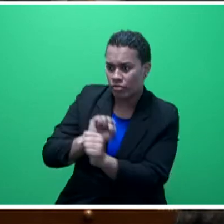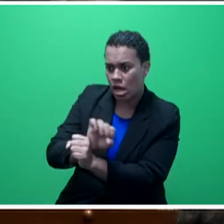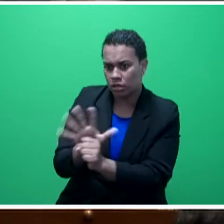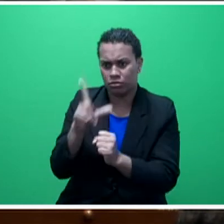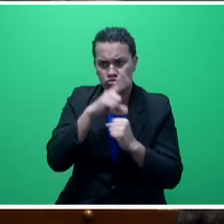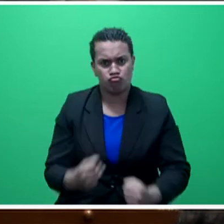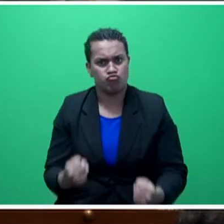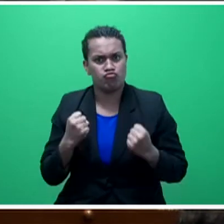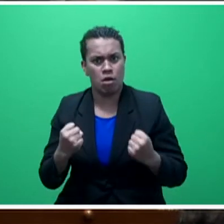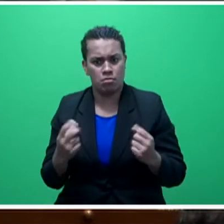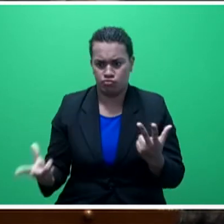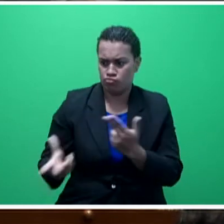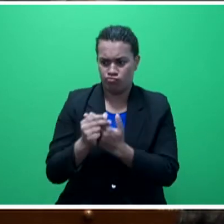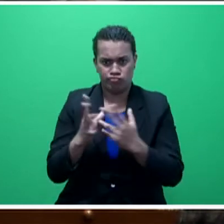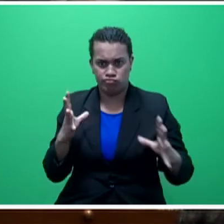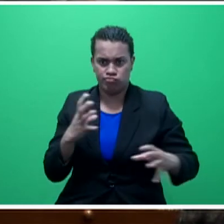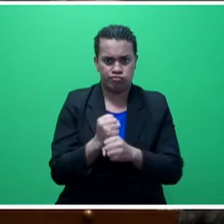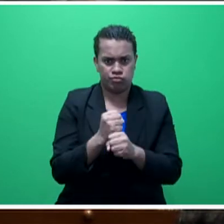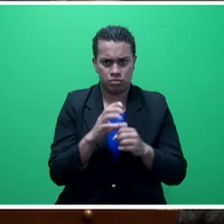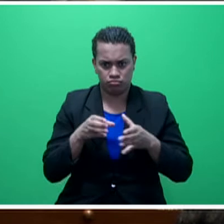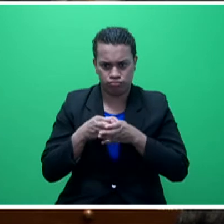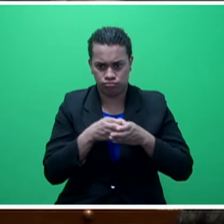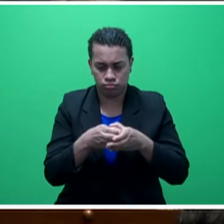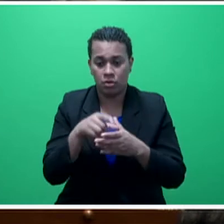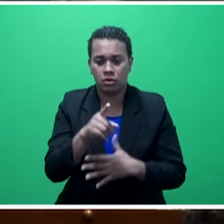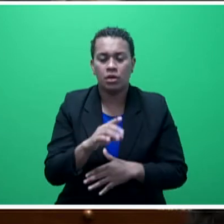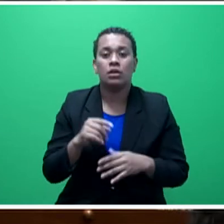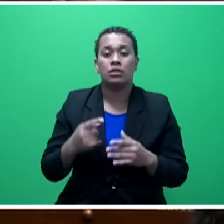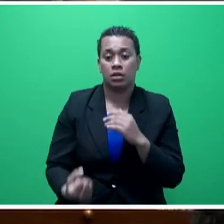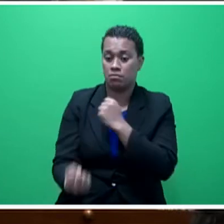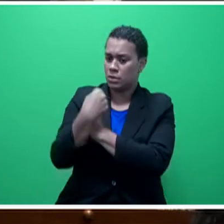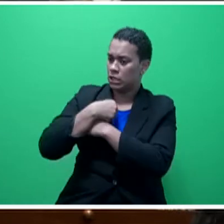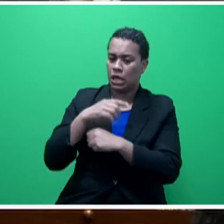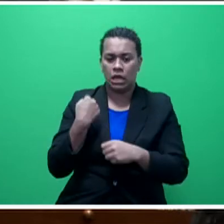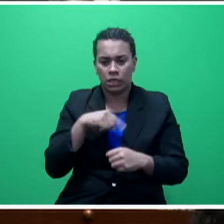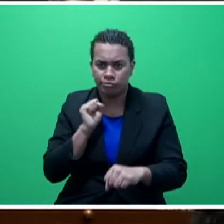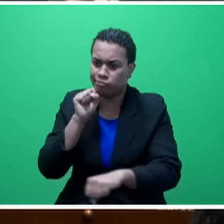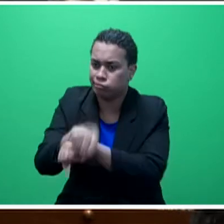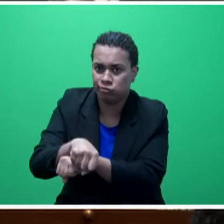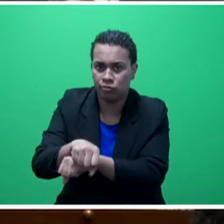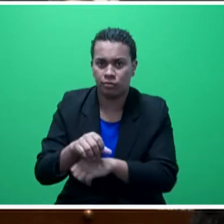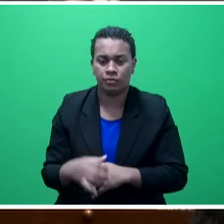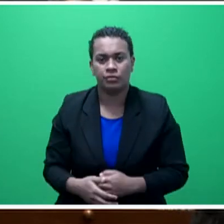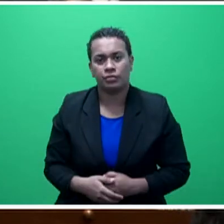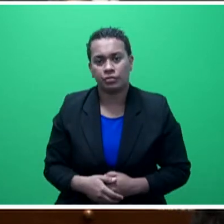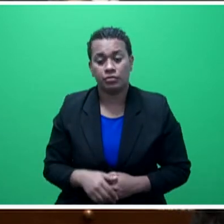it is and that we will not succumb to it, but we will overcome it, fight it. I would